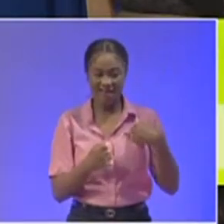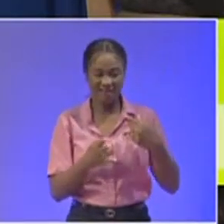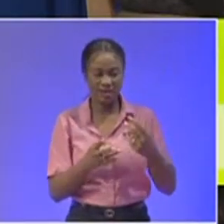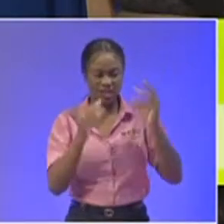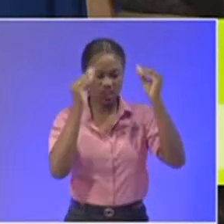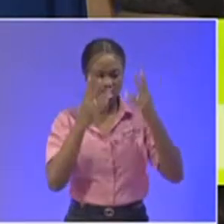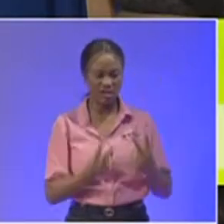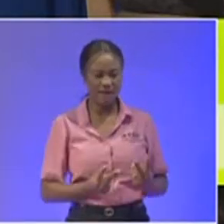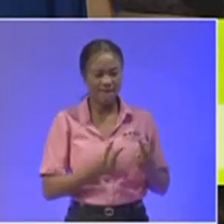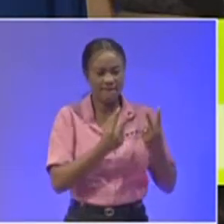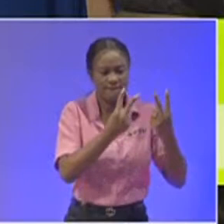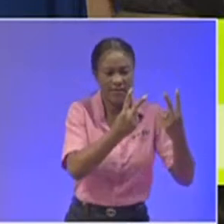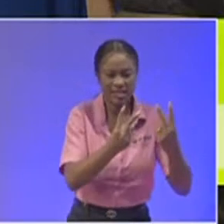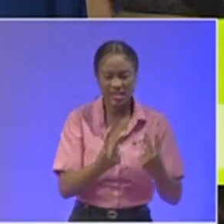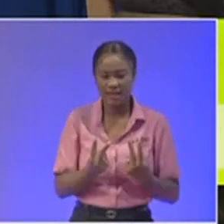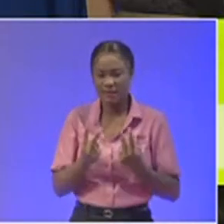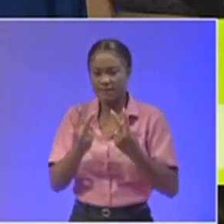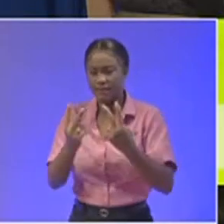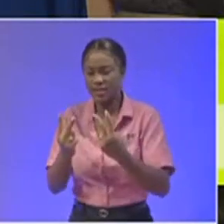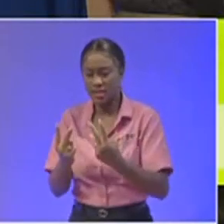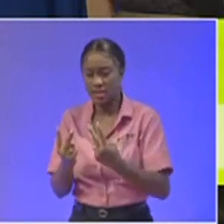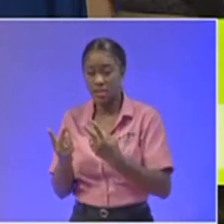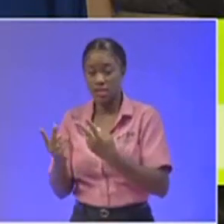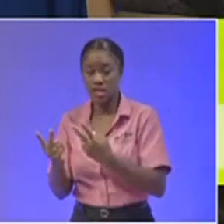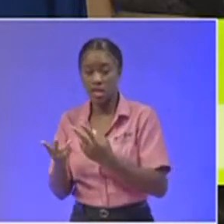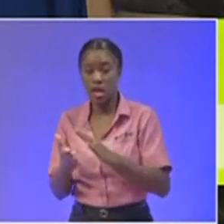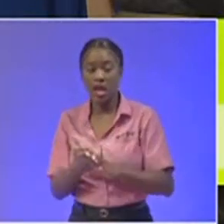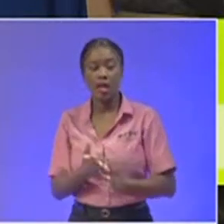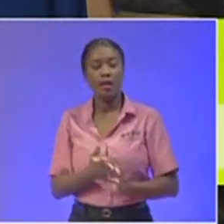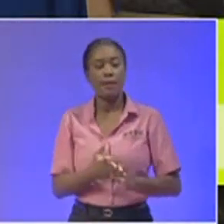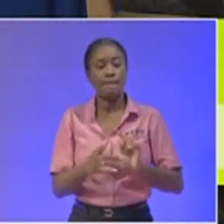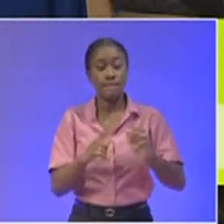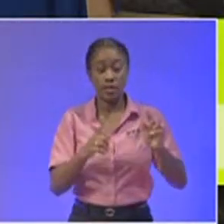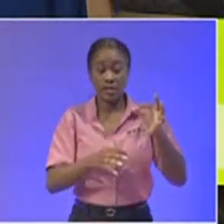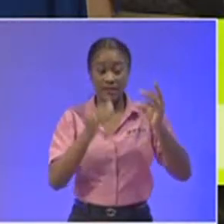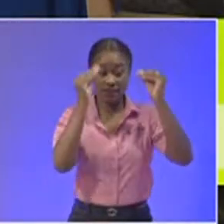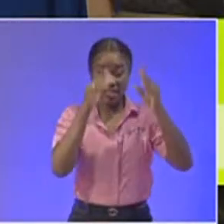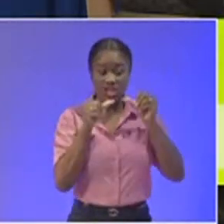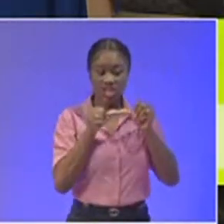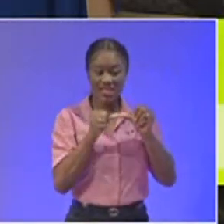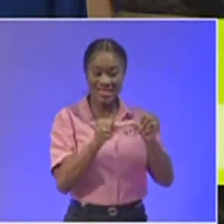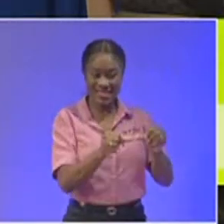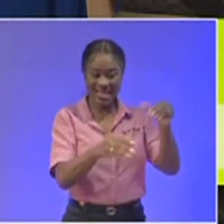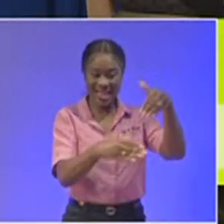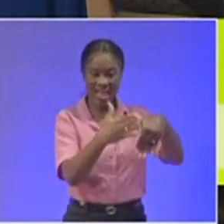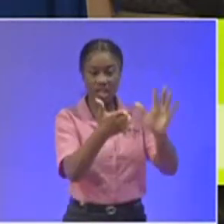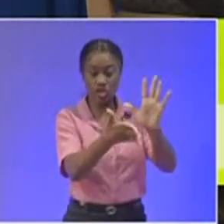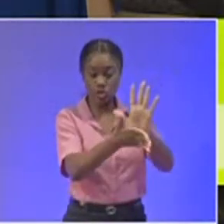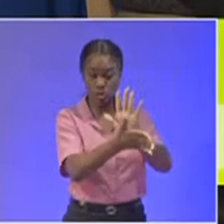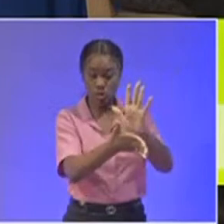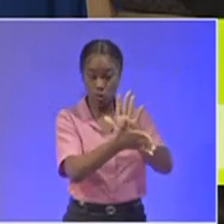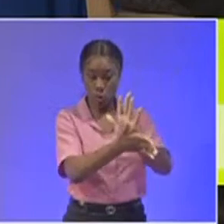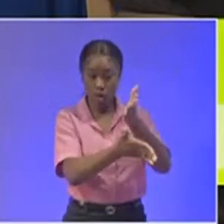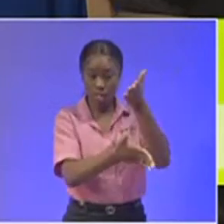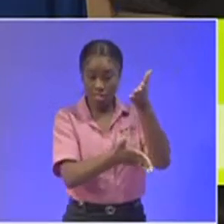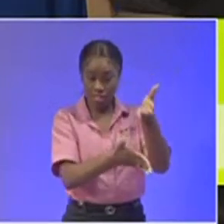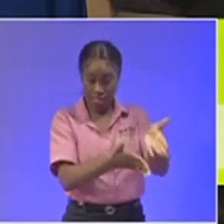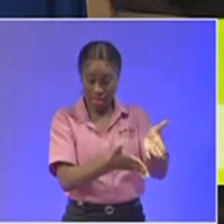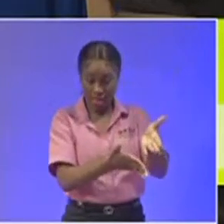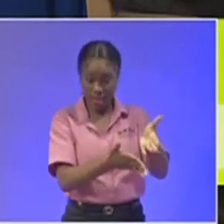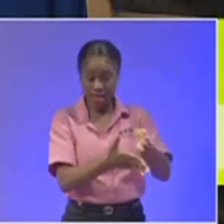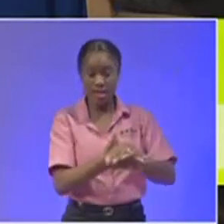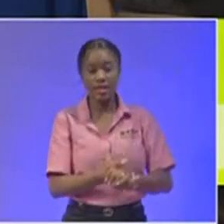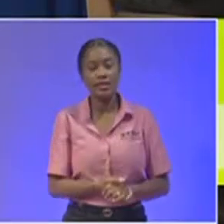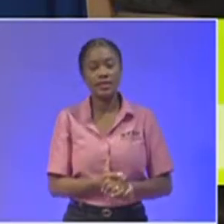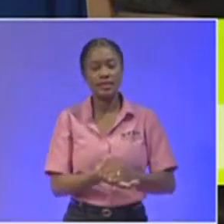visiting schools rather than being resident there, and all the other support staff resident in the school because the school is outfitted with the needed resources.